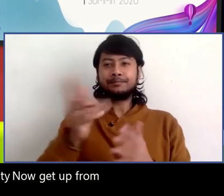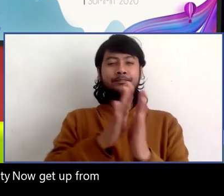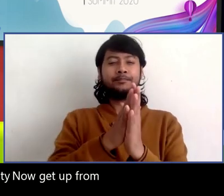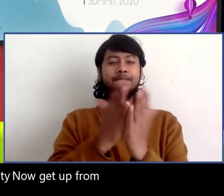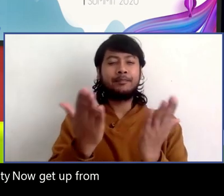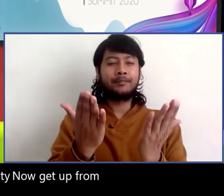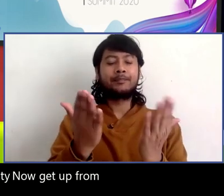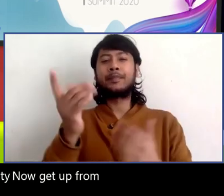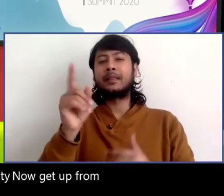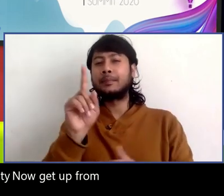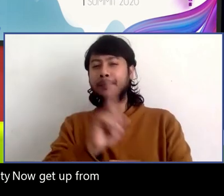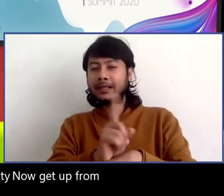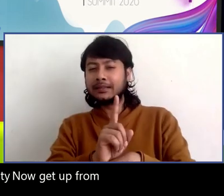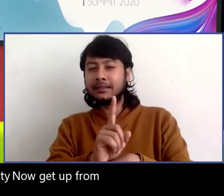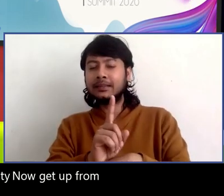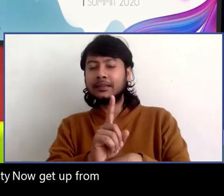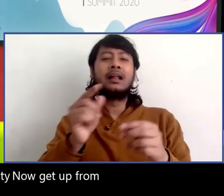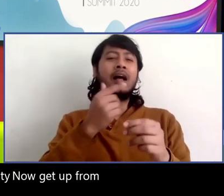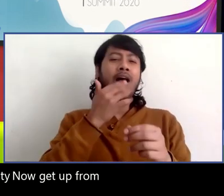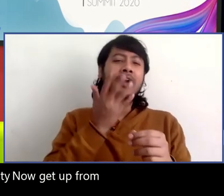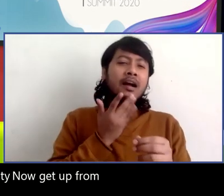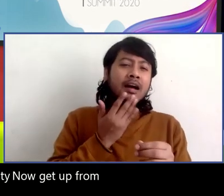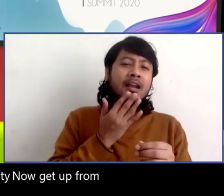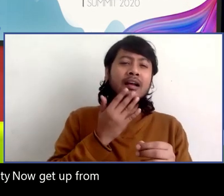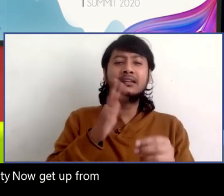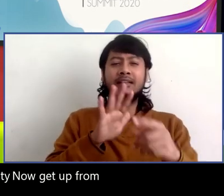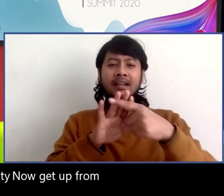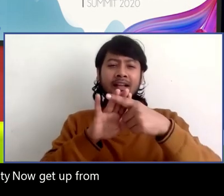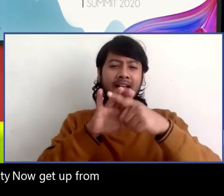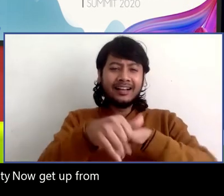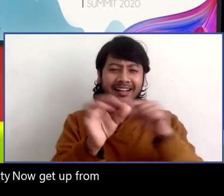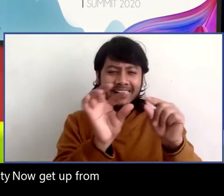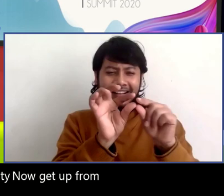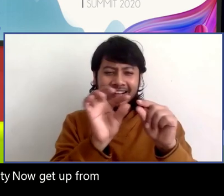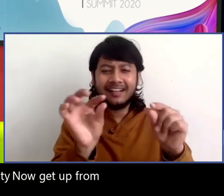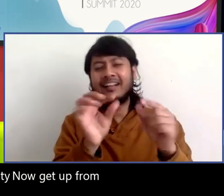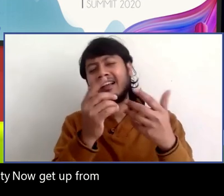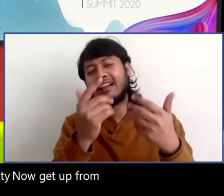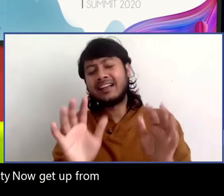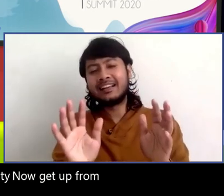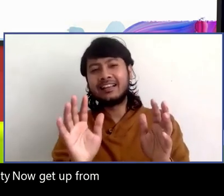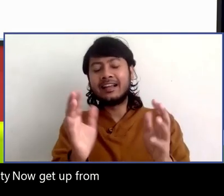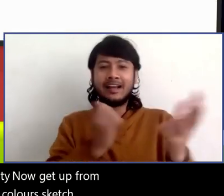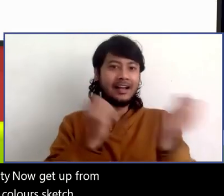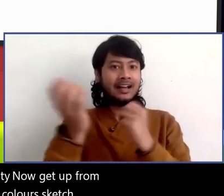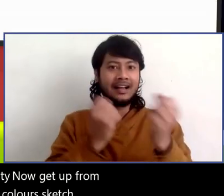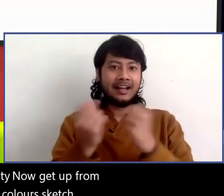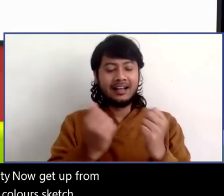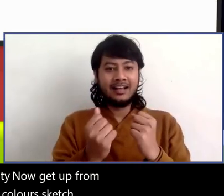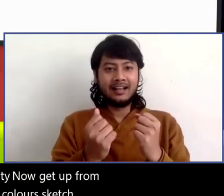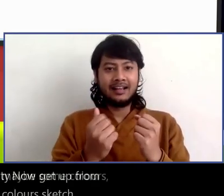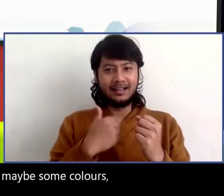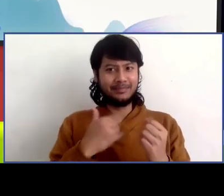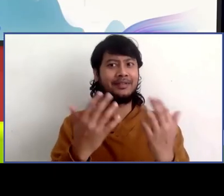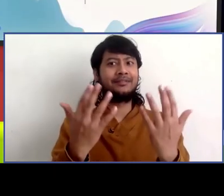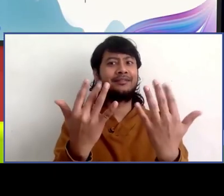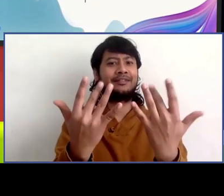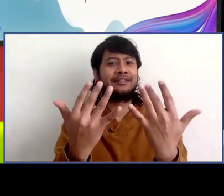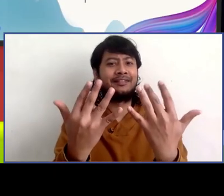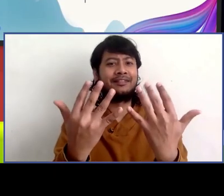book, your crayons, maybe some colors, sketch pens. I can wait for 10 seconds. Yes, get